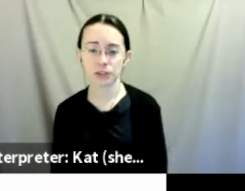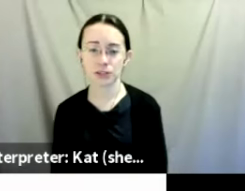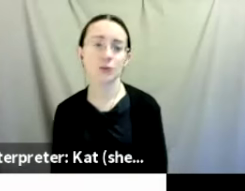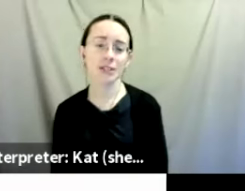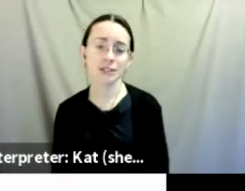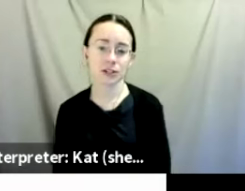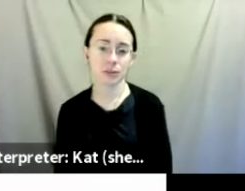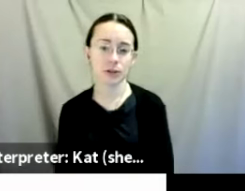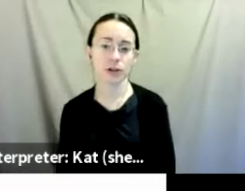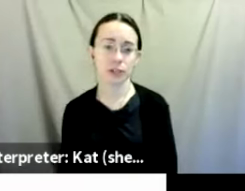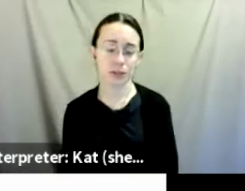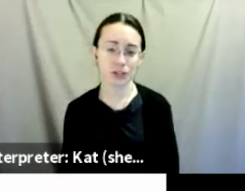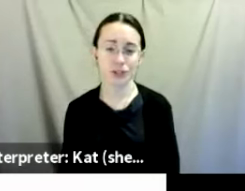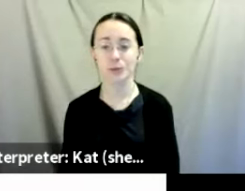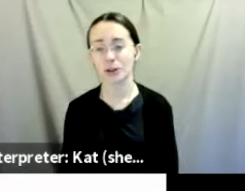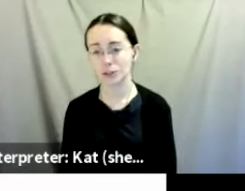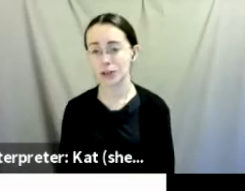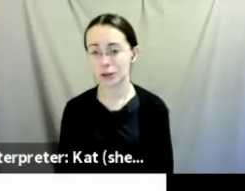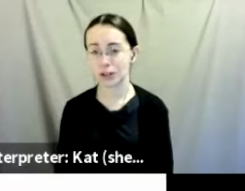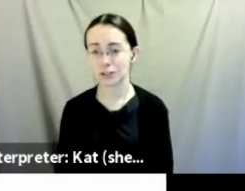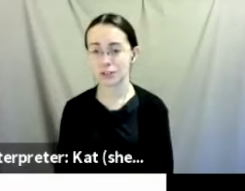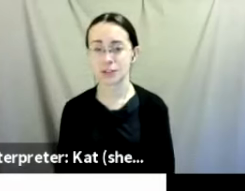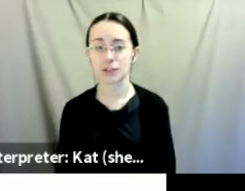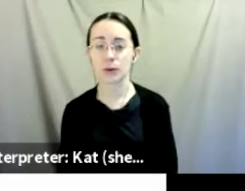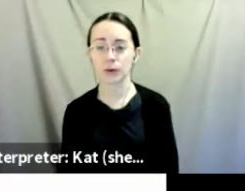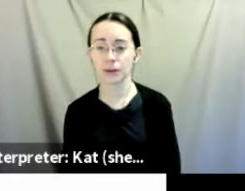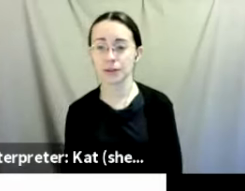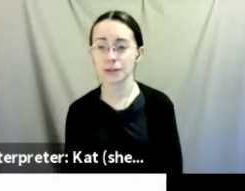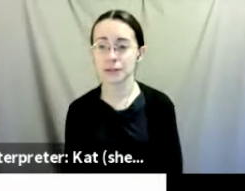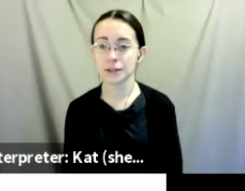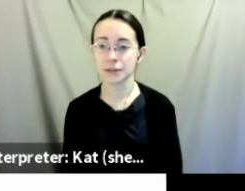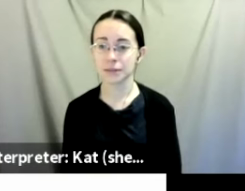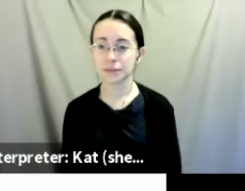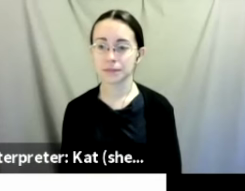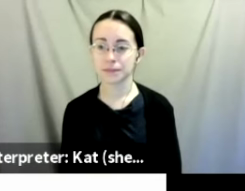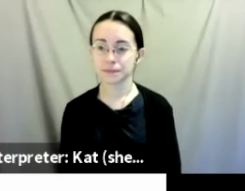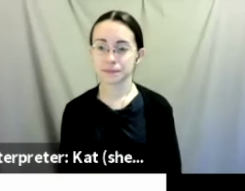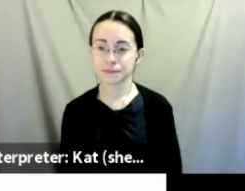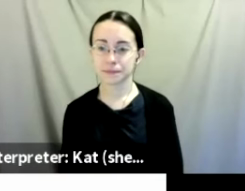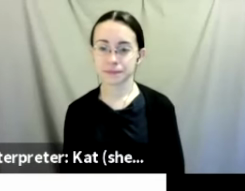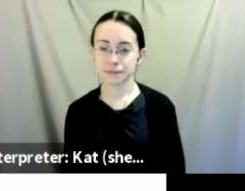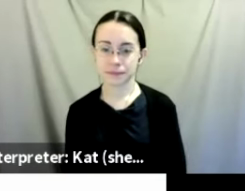their patients. So we need to talk about not only patients, but also the healthcare system as a whole.